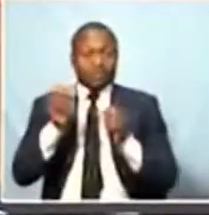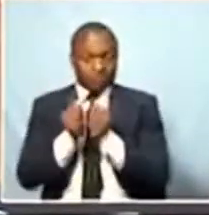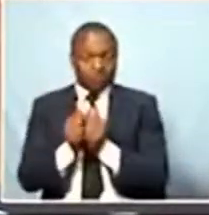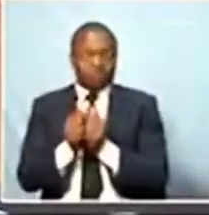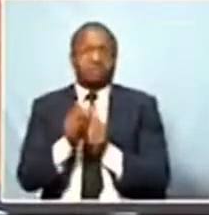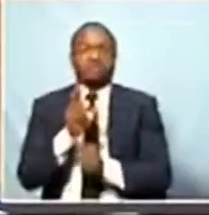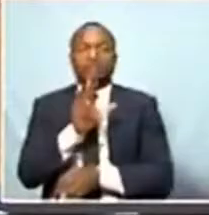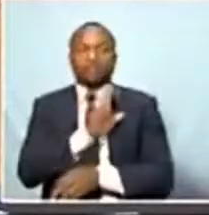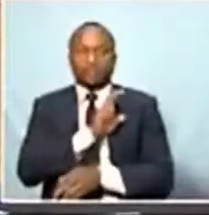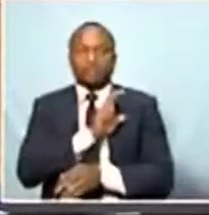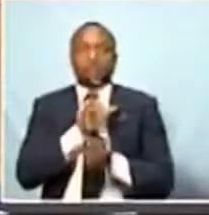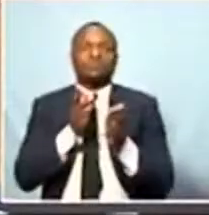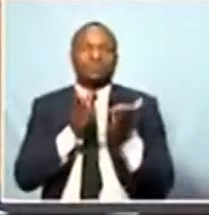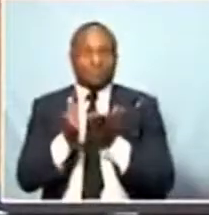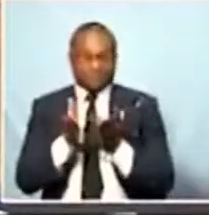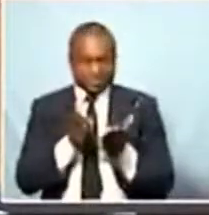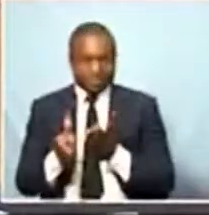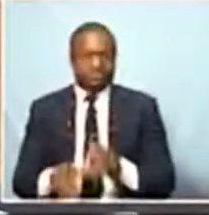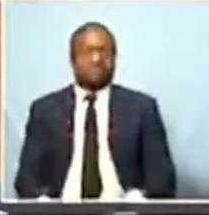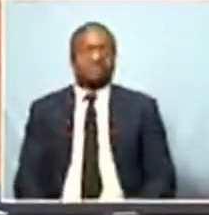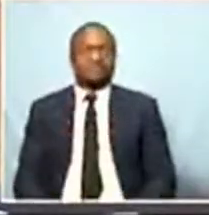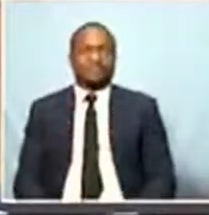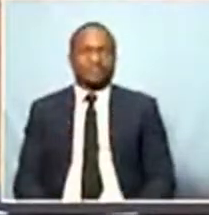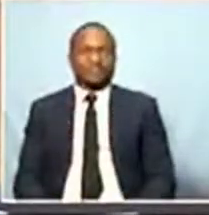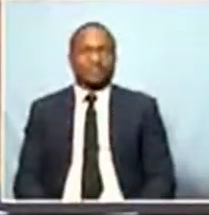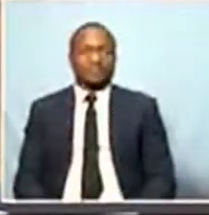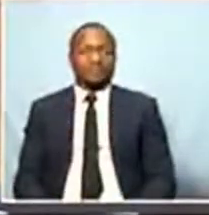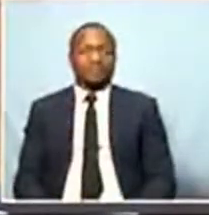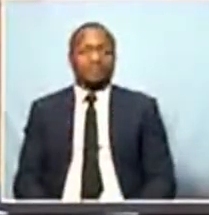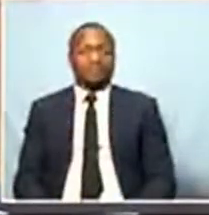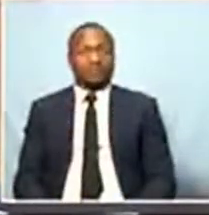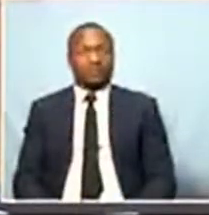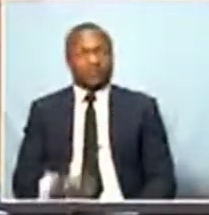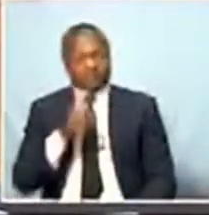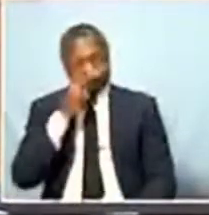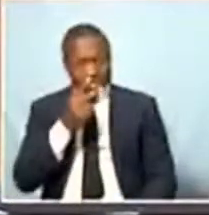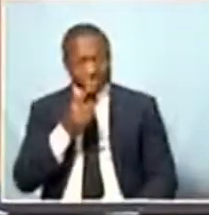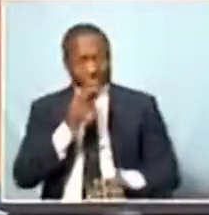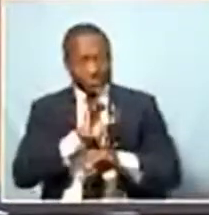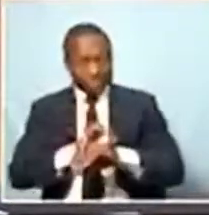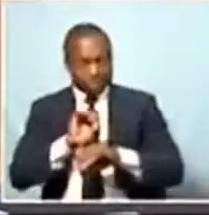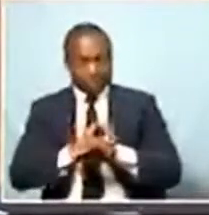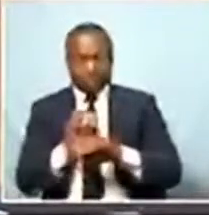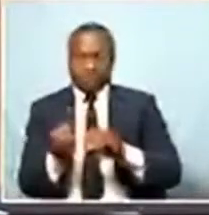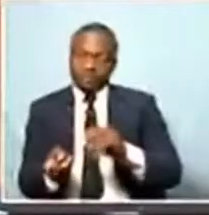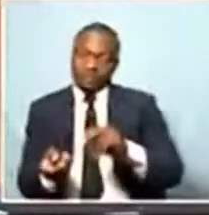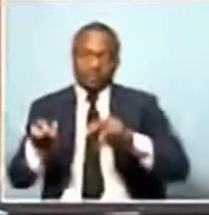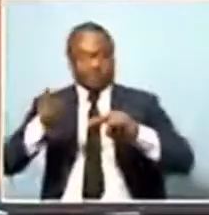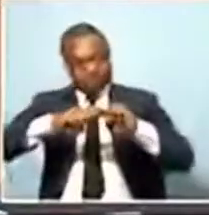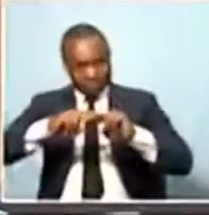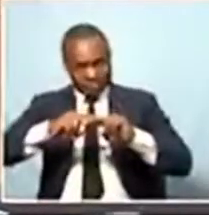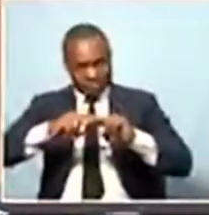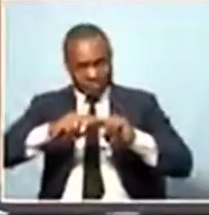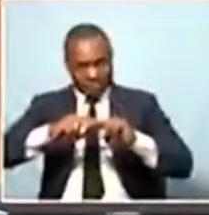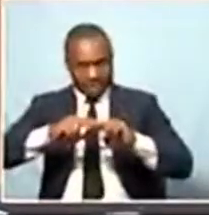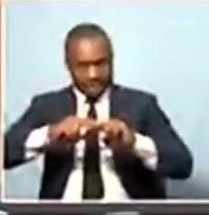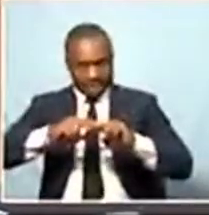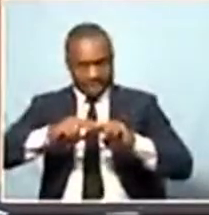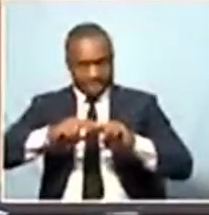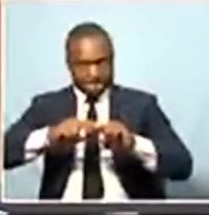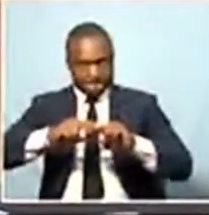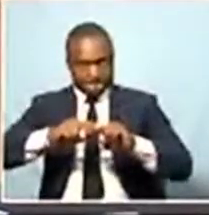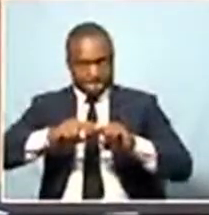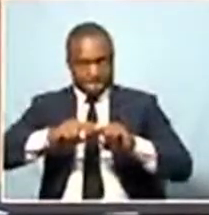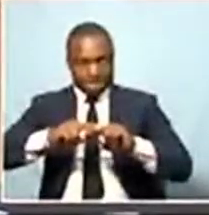them? Or do you see an opportunity to increase the